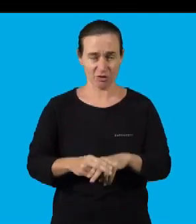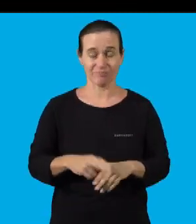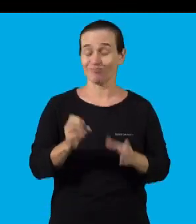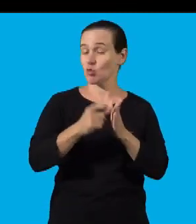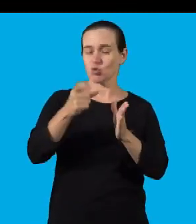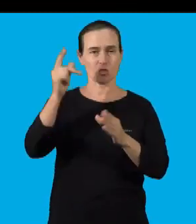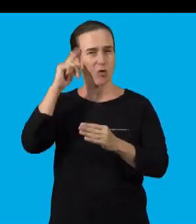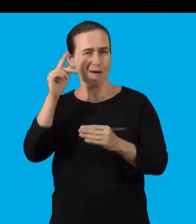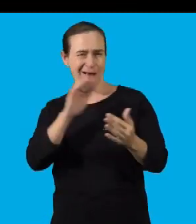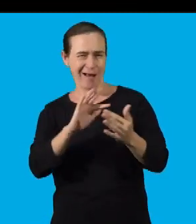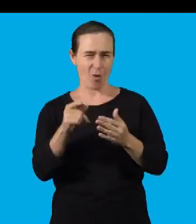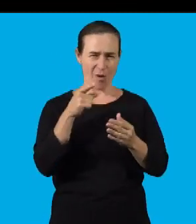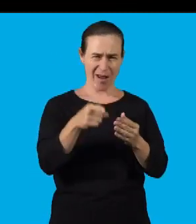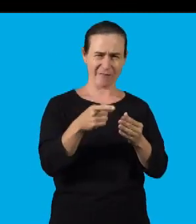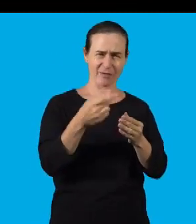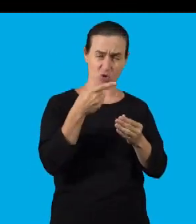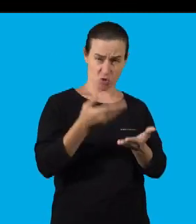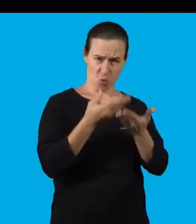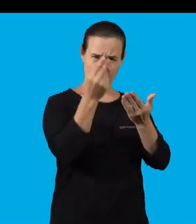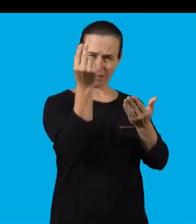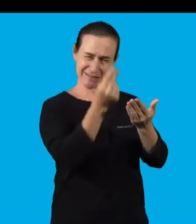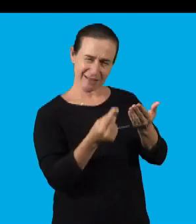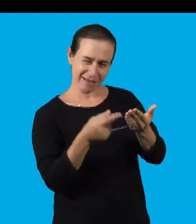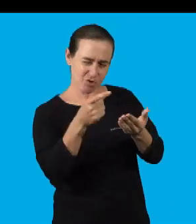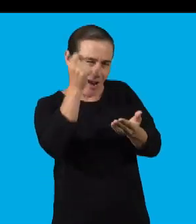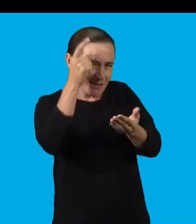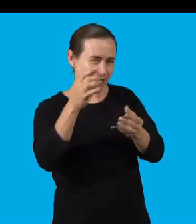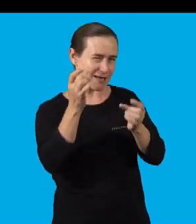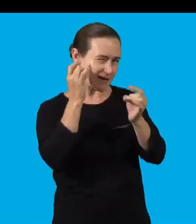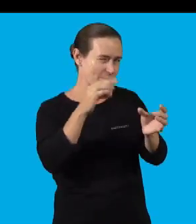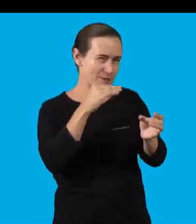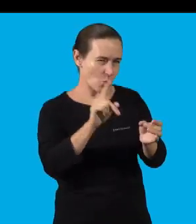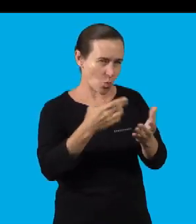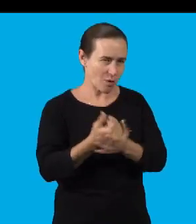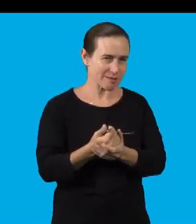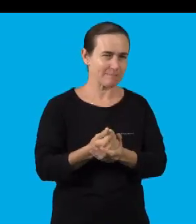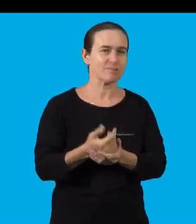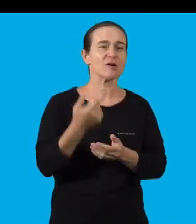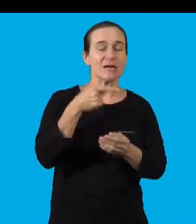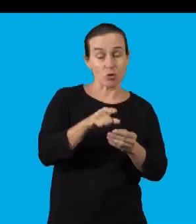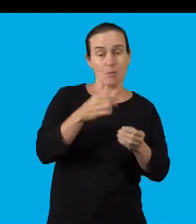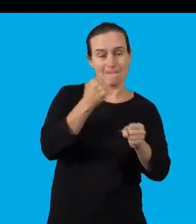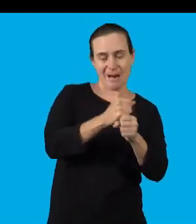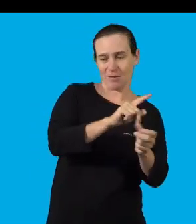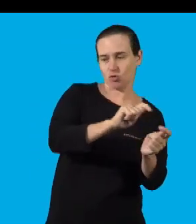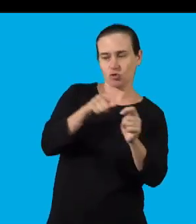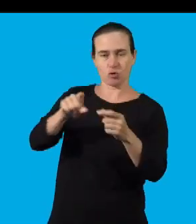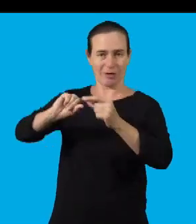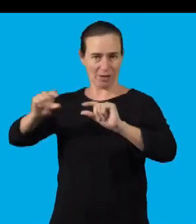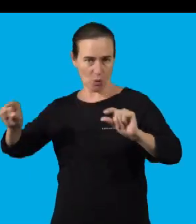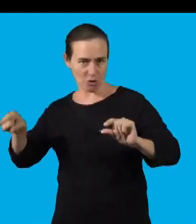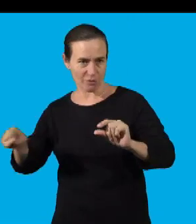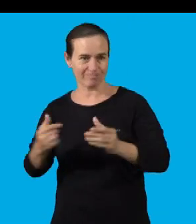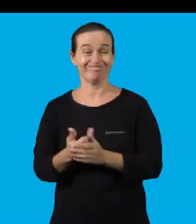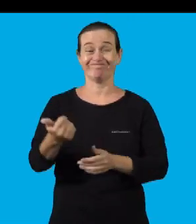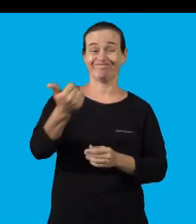do not know how to interpret the properties shown on a sketch into the standard form of an equation.